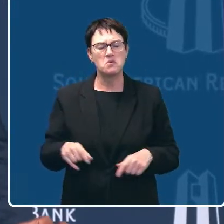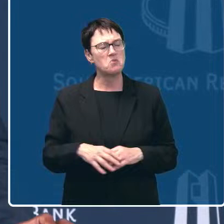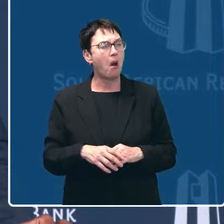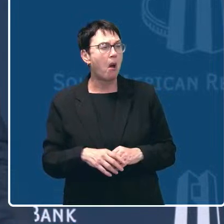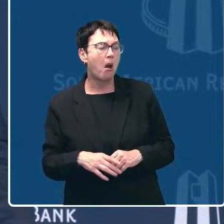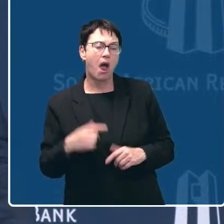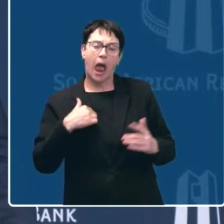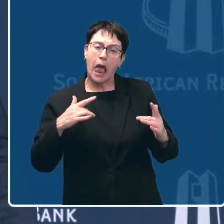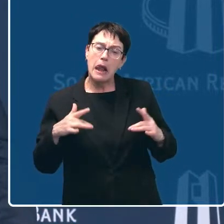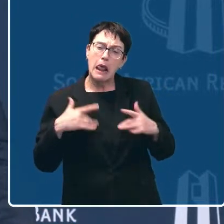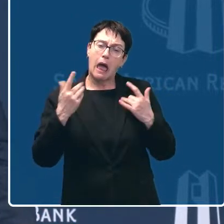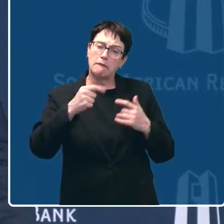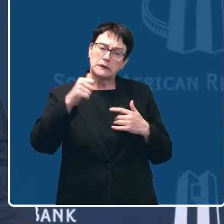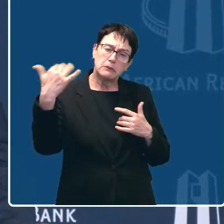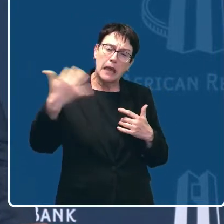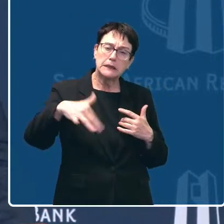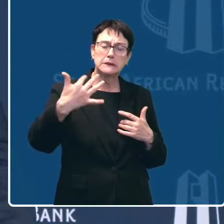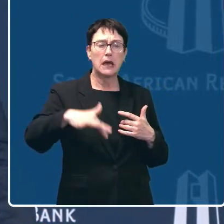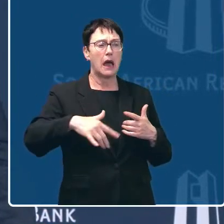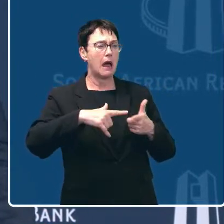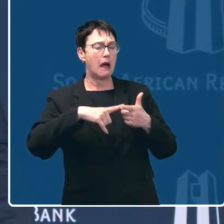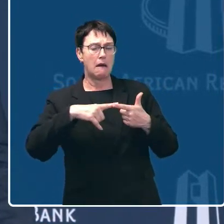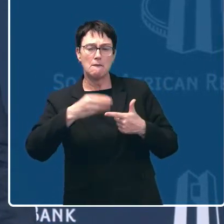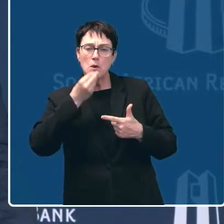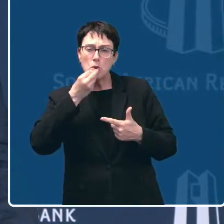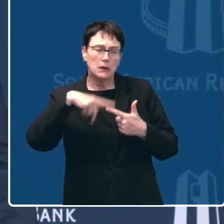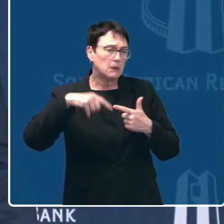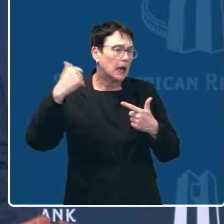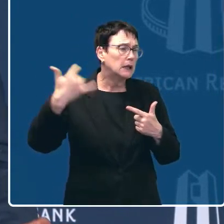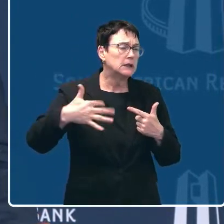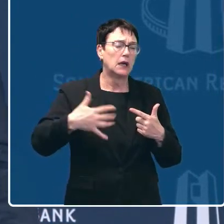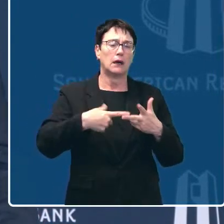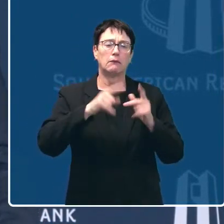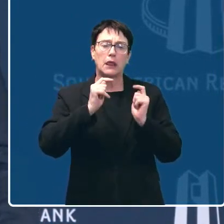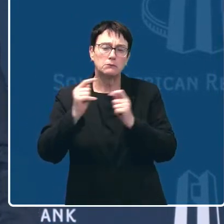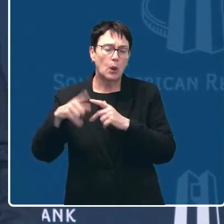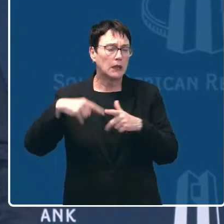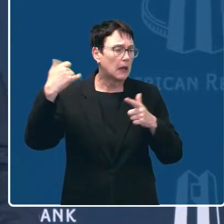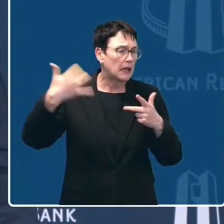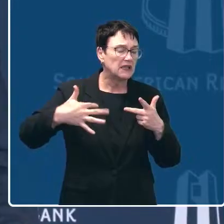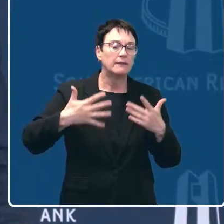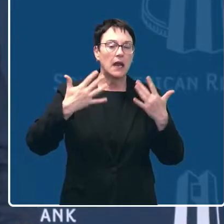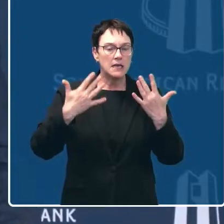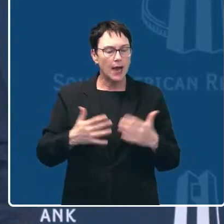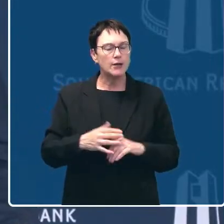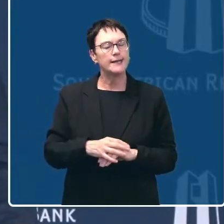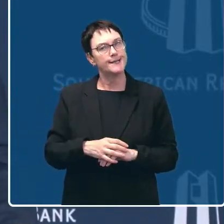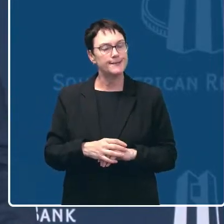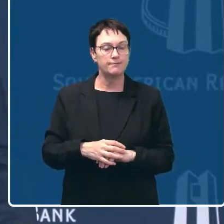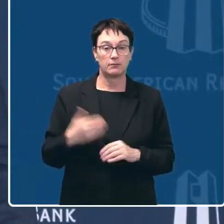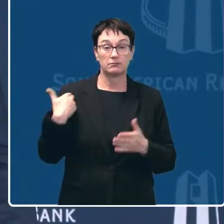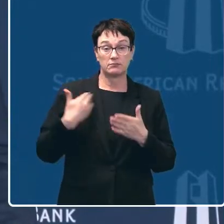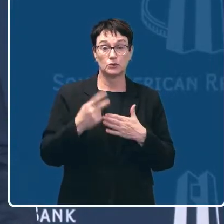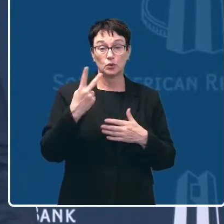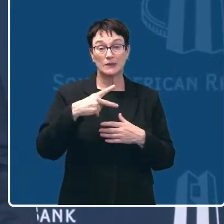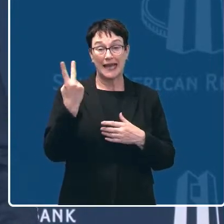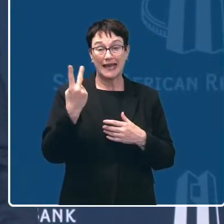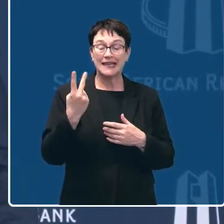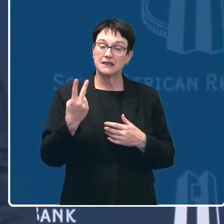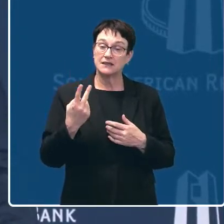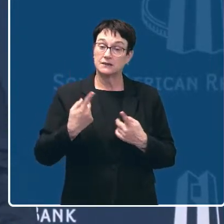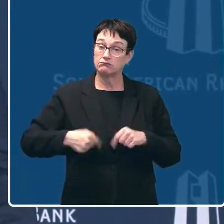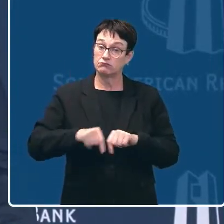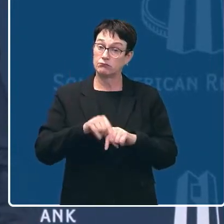living. And listening to the discussions over the past 2 days, this was brought up repeatedly